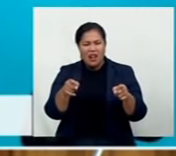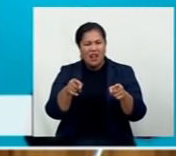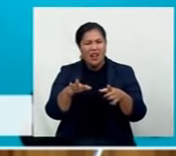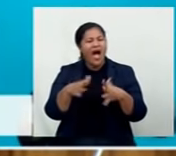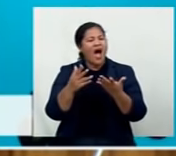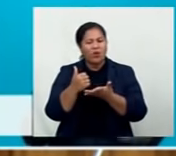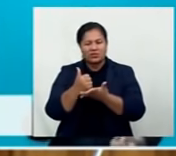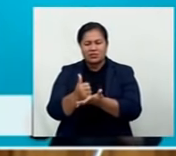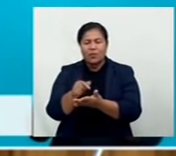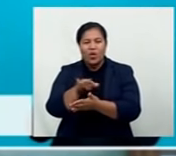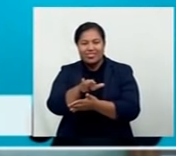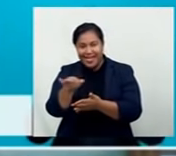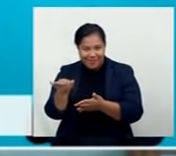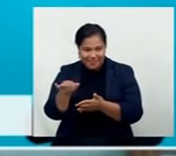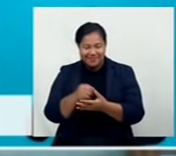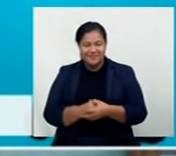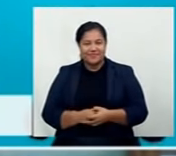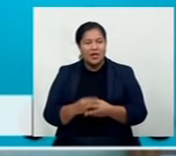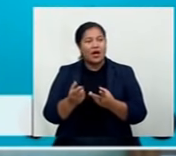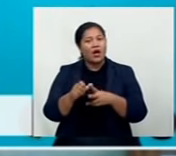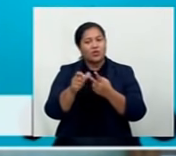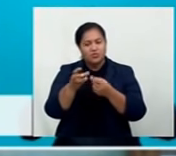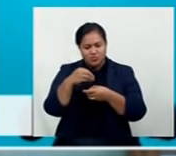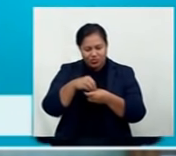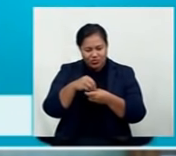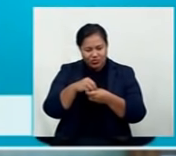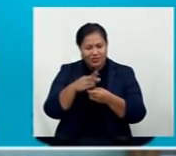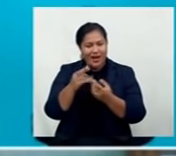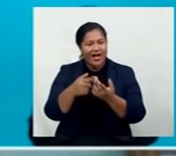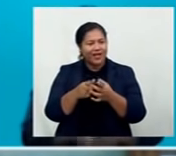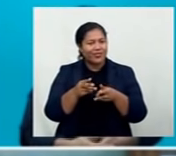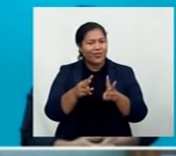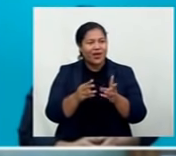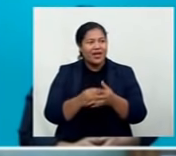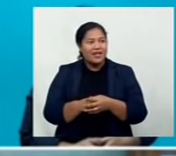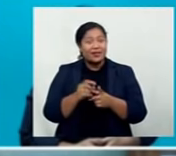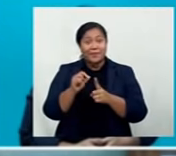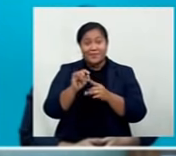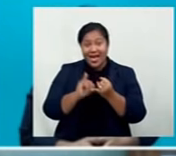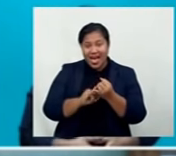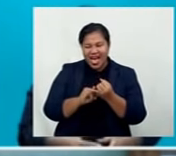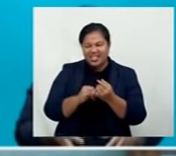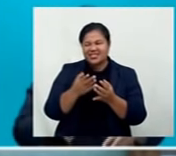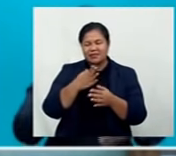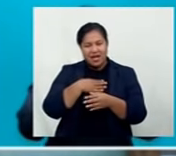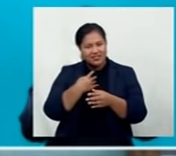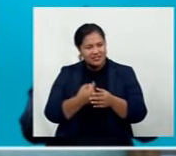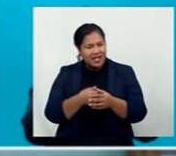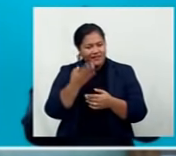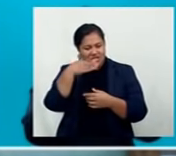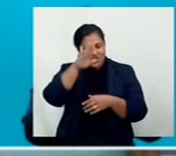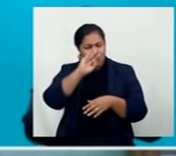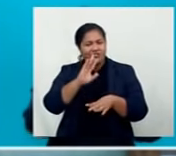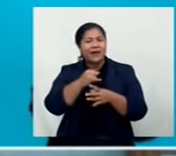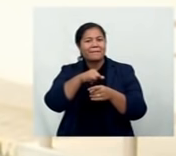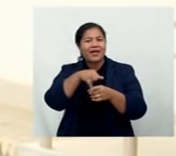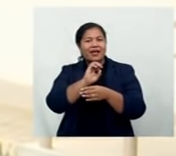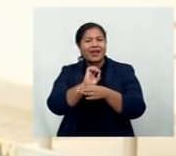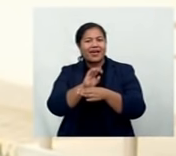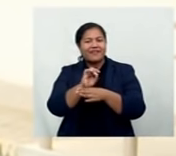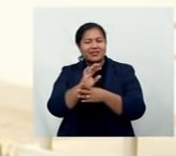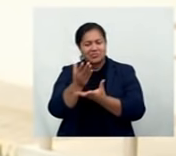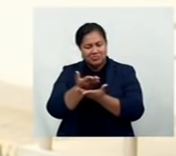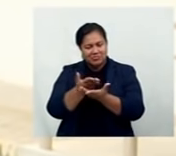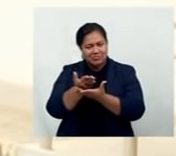can support them. That also includes platforms in which the Permanent Secretary, myself, the Chief Medical Advisor are on.